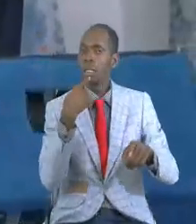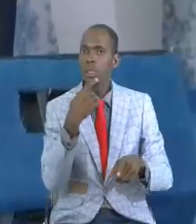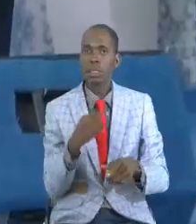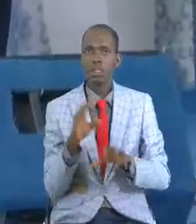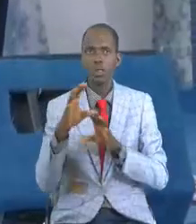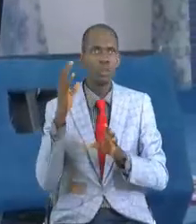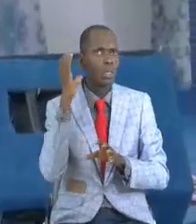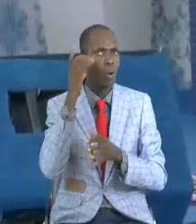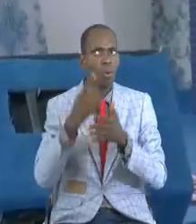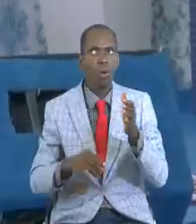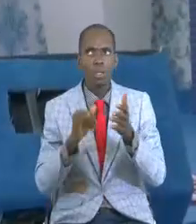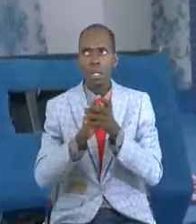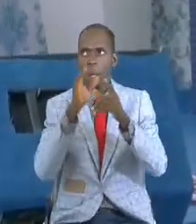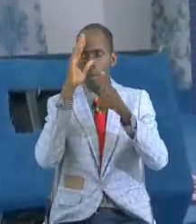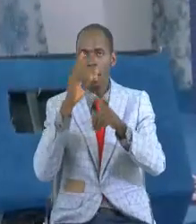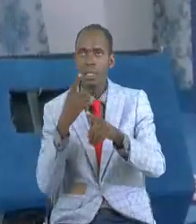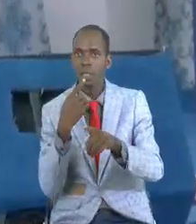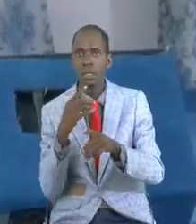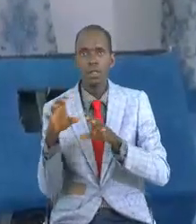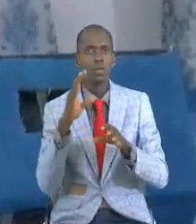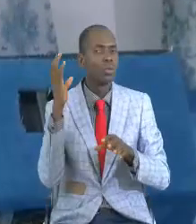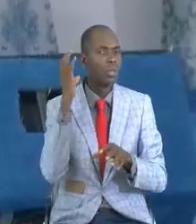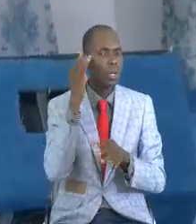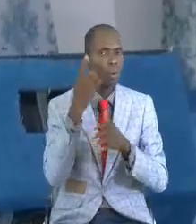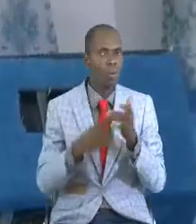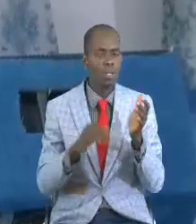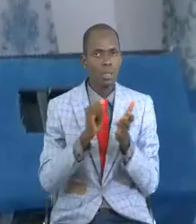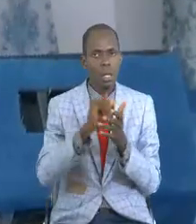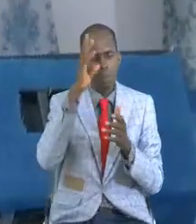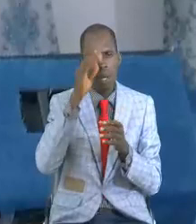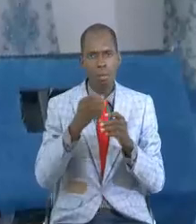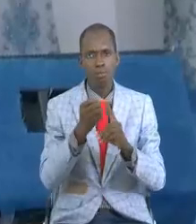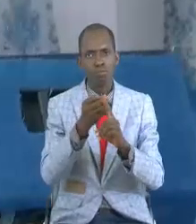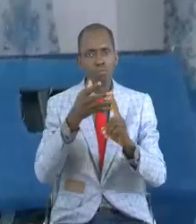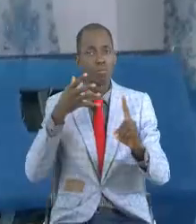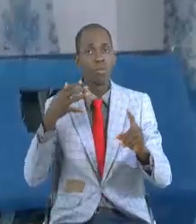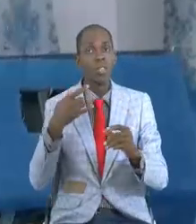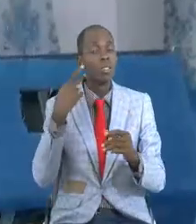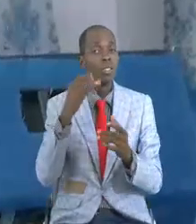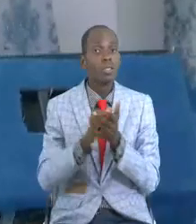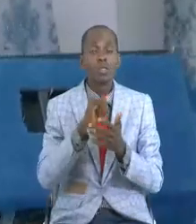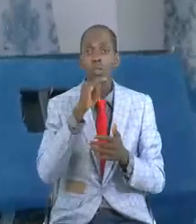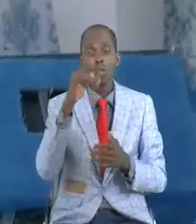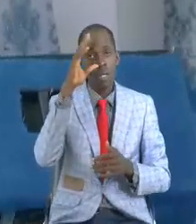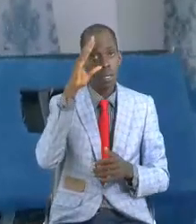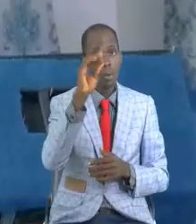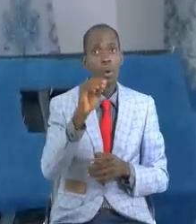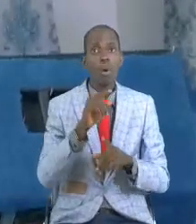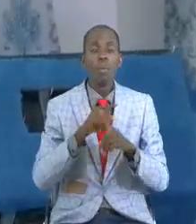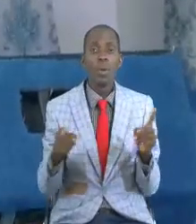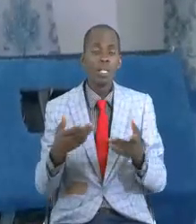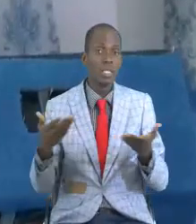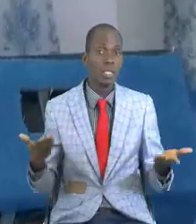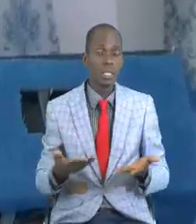he declared? Did you hear what he expounded? It's not he, it's him. And here David appeared